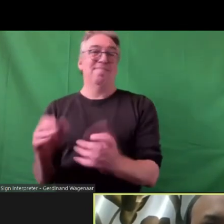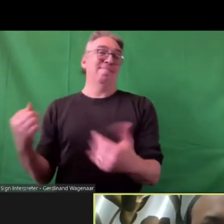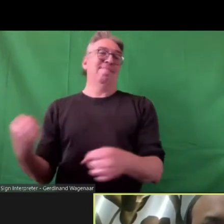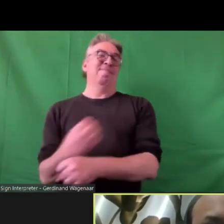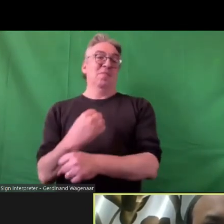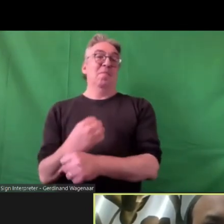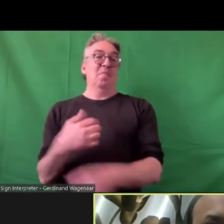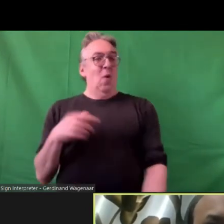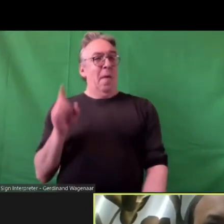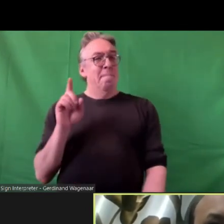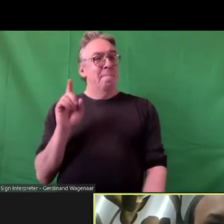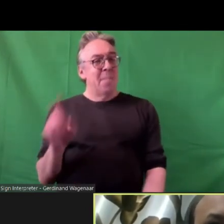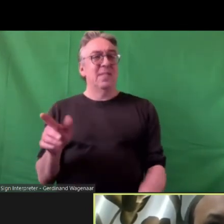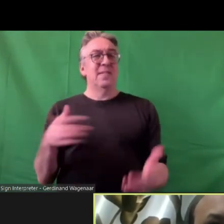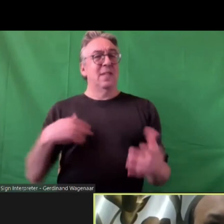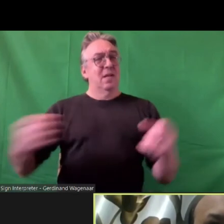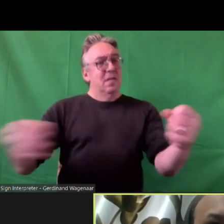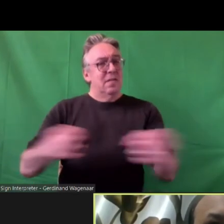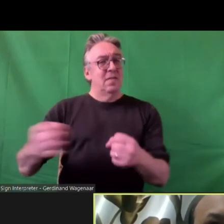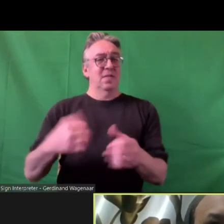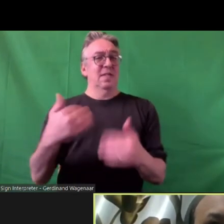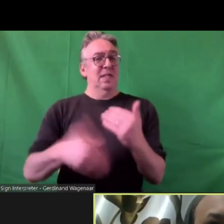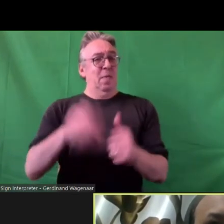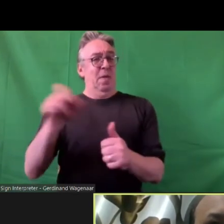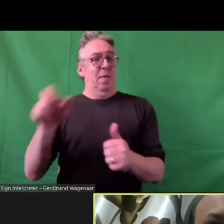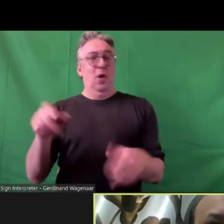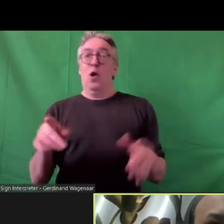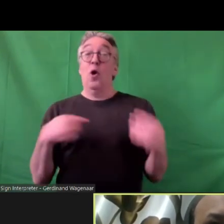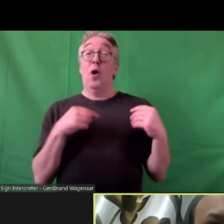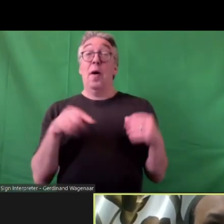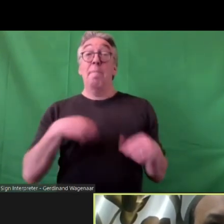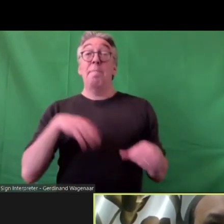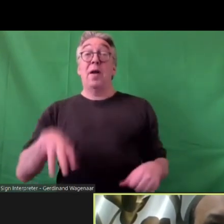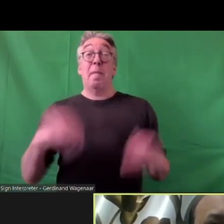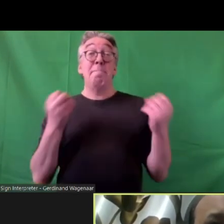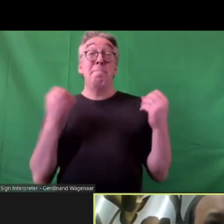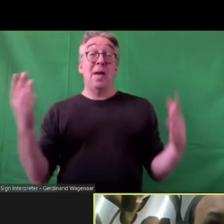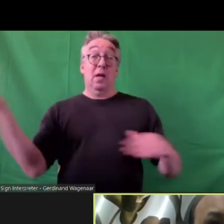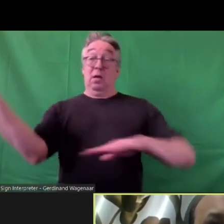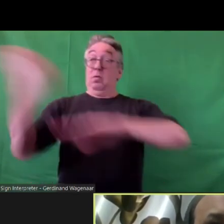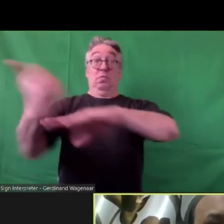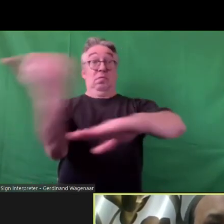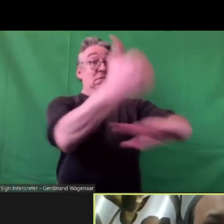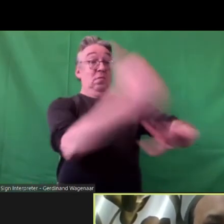recruiting people with disabilities. Many projects are implemented, but people with disabilities are not part of them